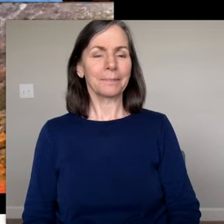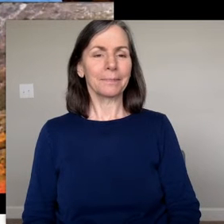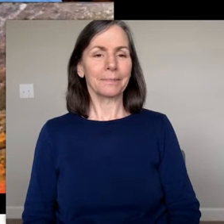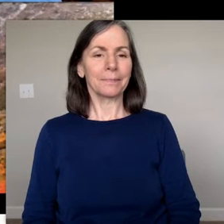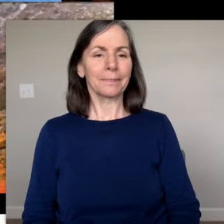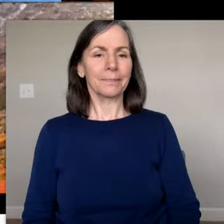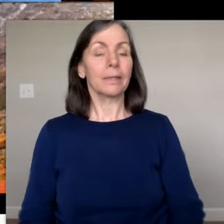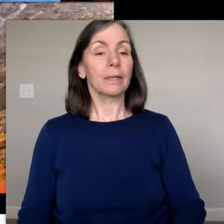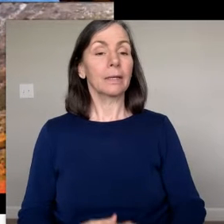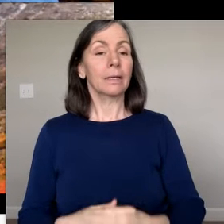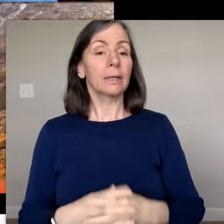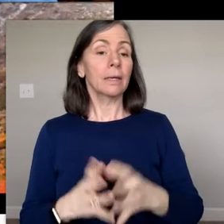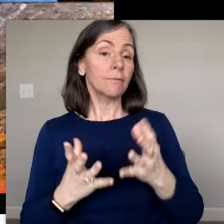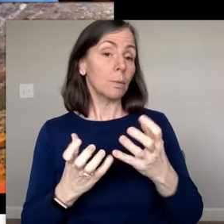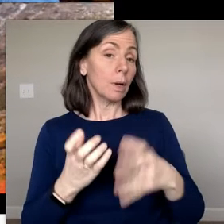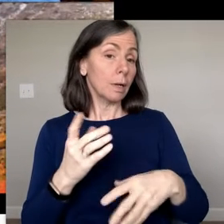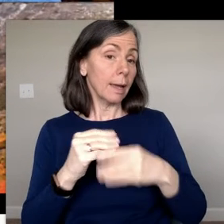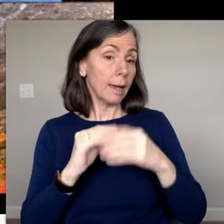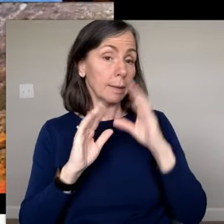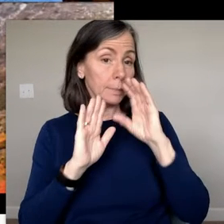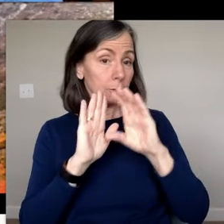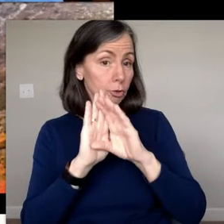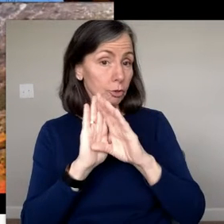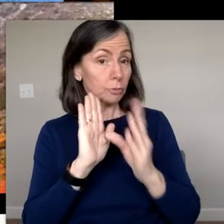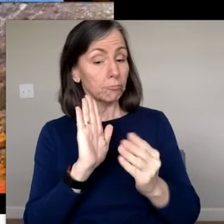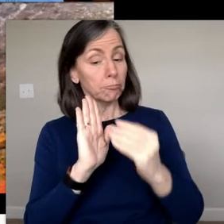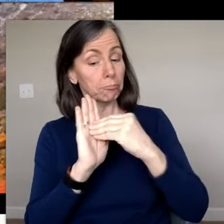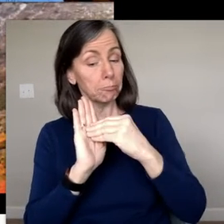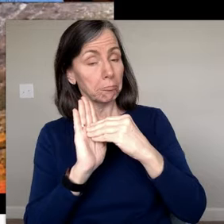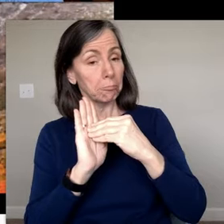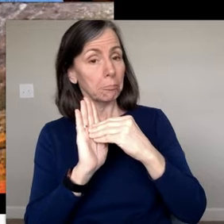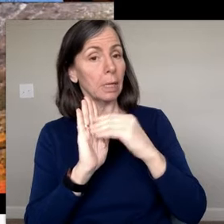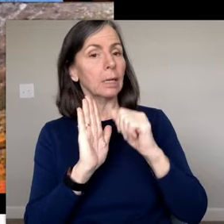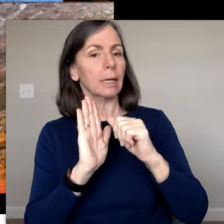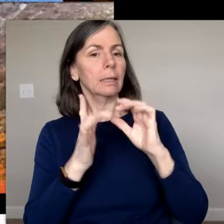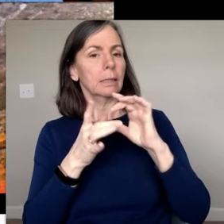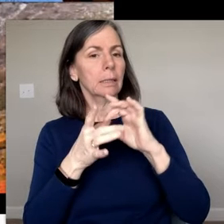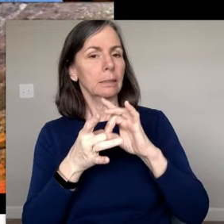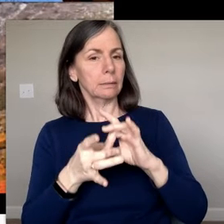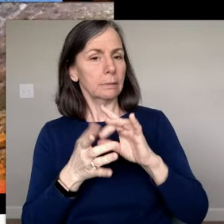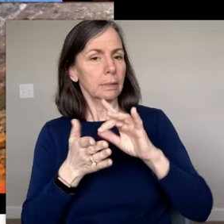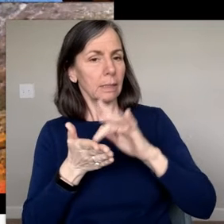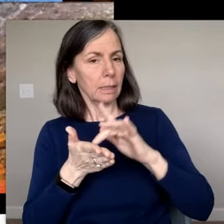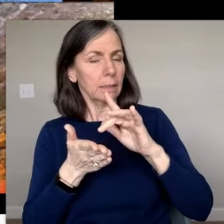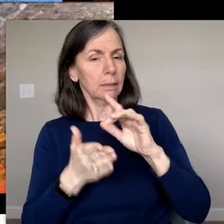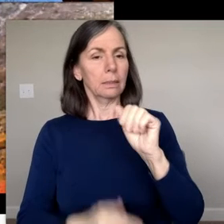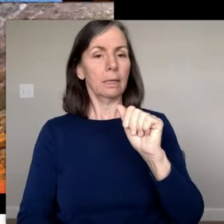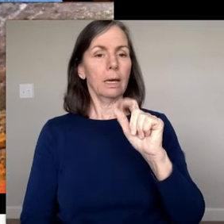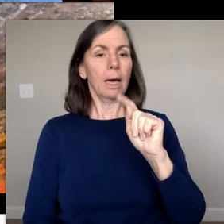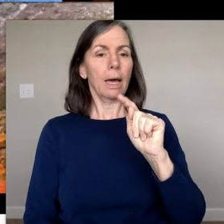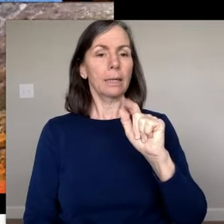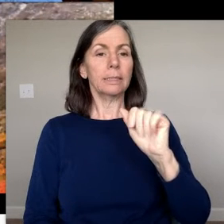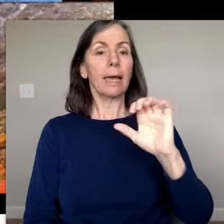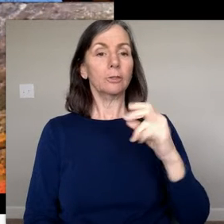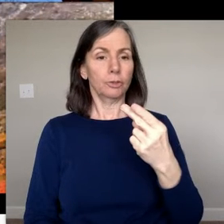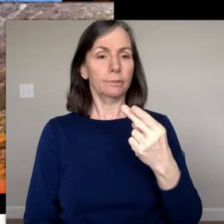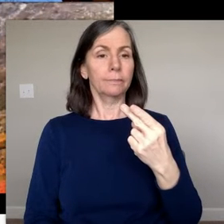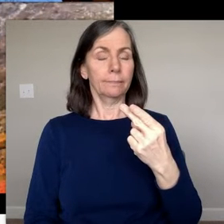If I want to add a picture, then I can click on this button in the top middle that says attach.